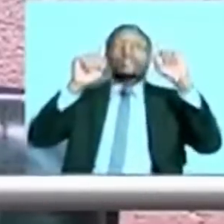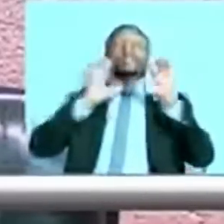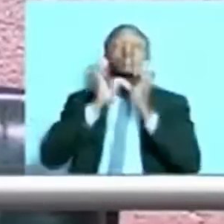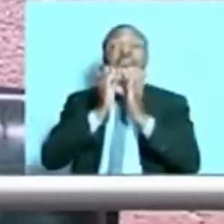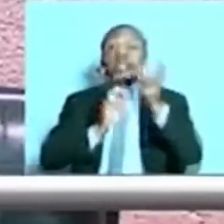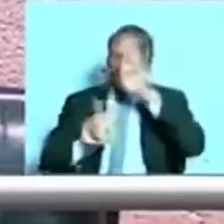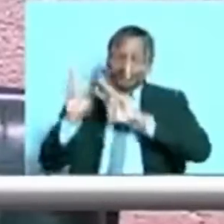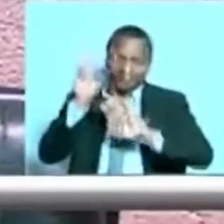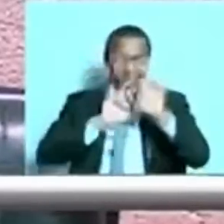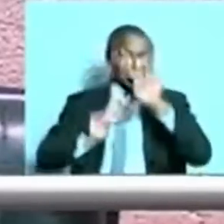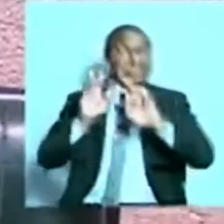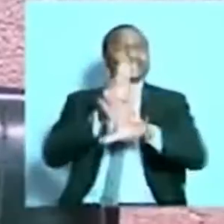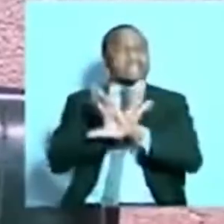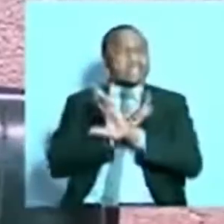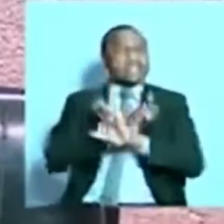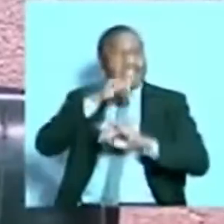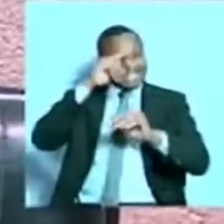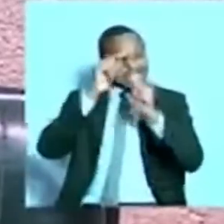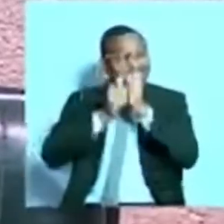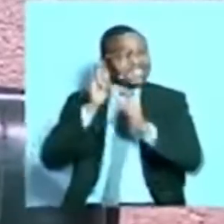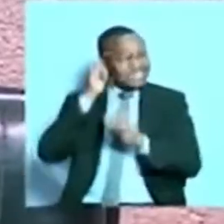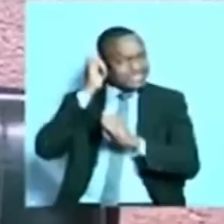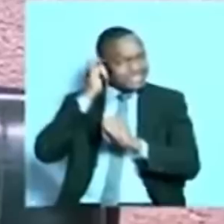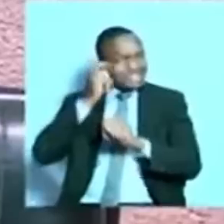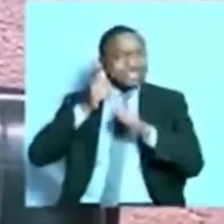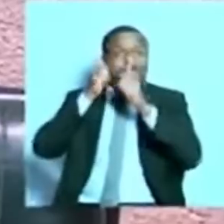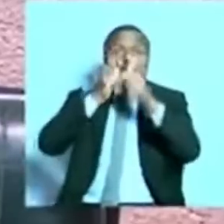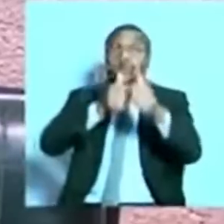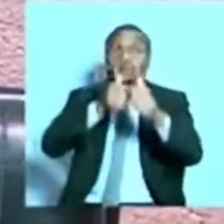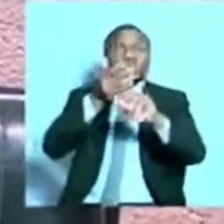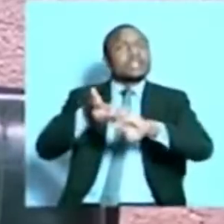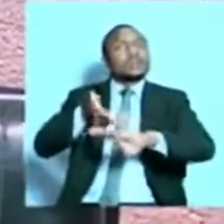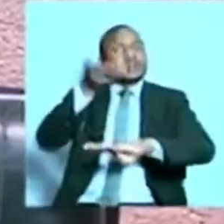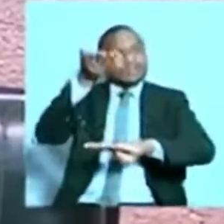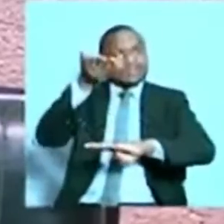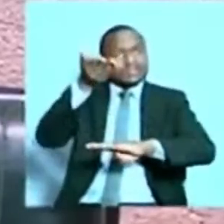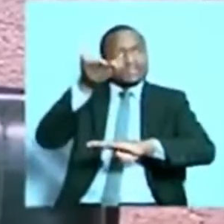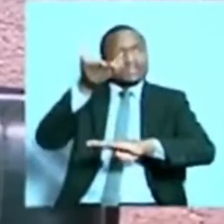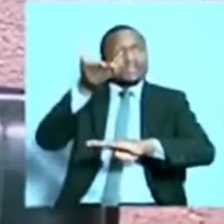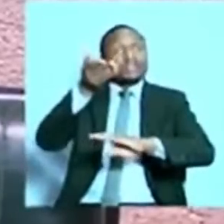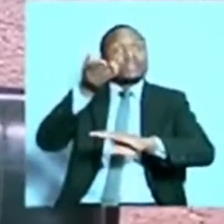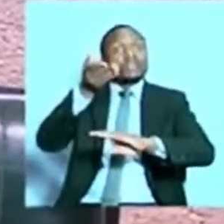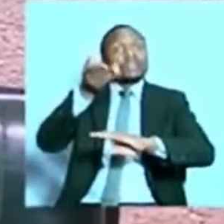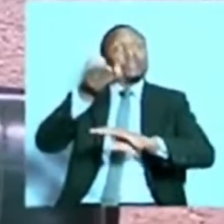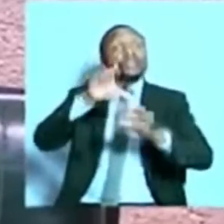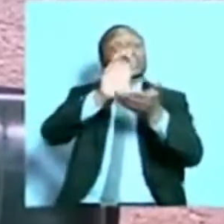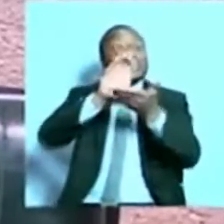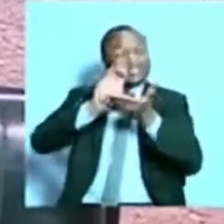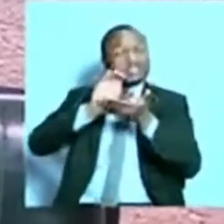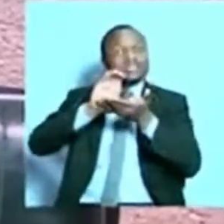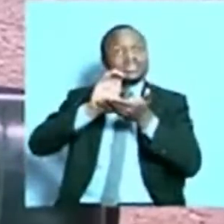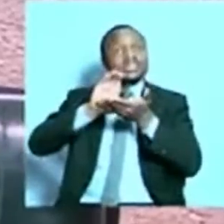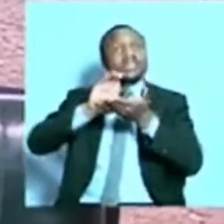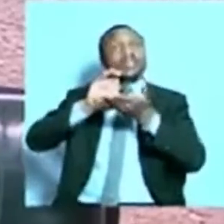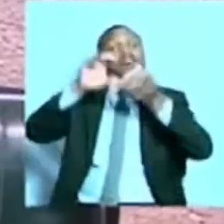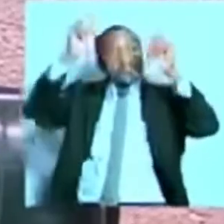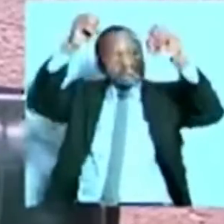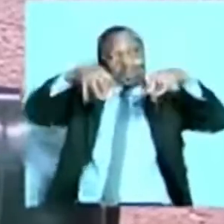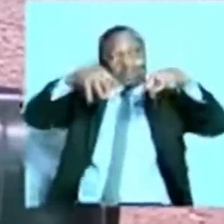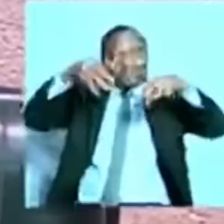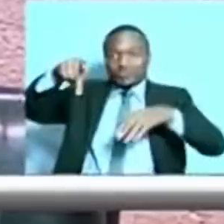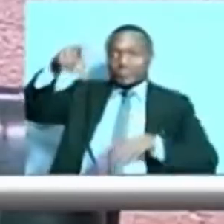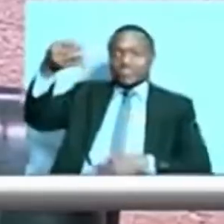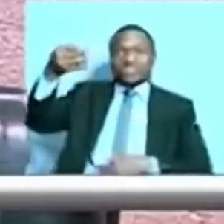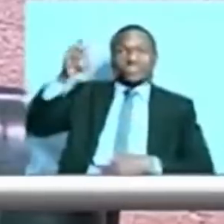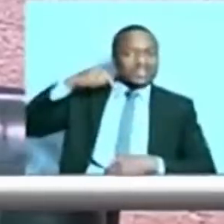visiting Zambia, because I thought he was following up on the date of electricity which the PF government failed to pay